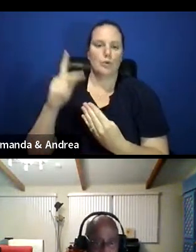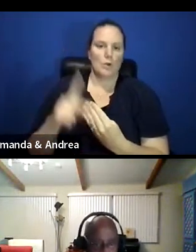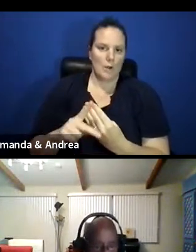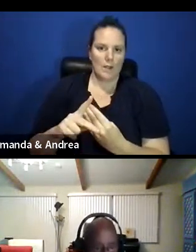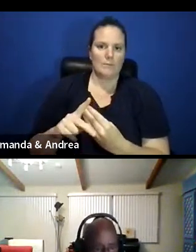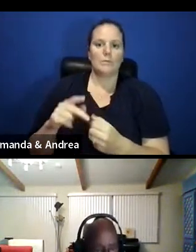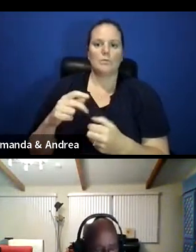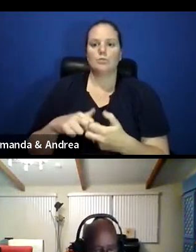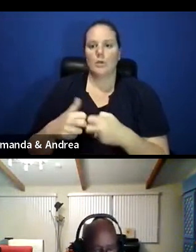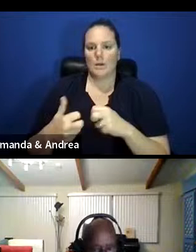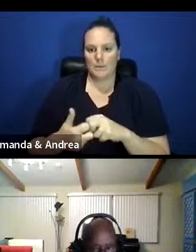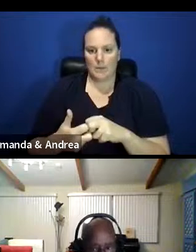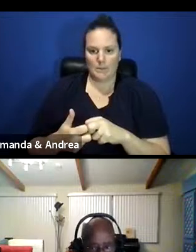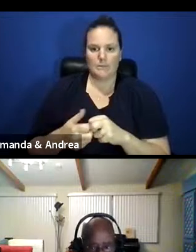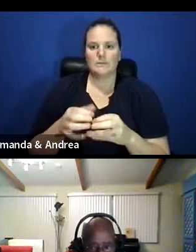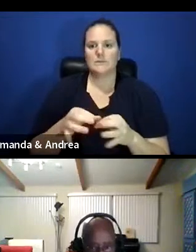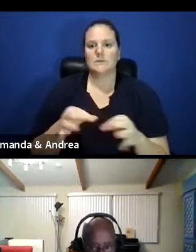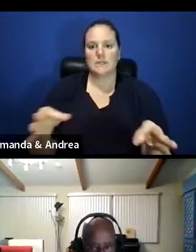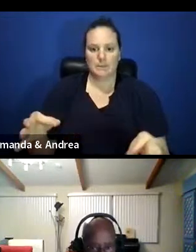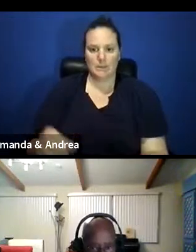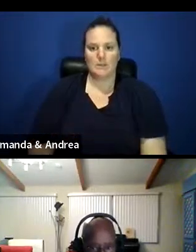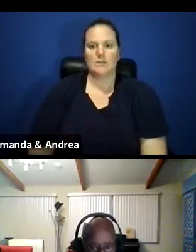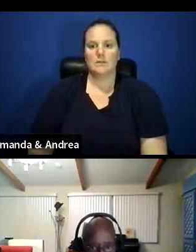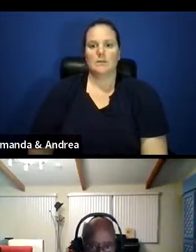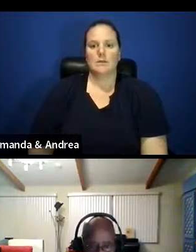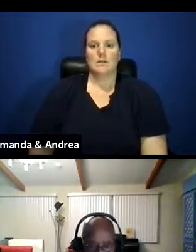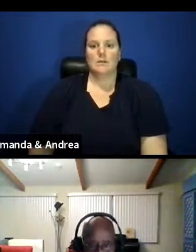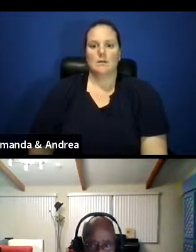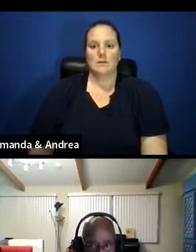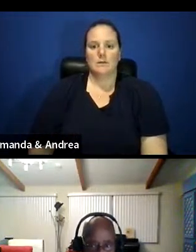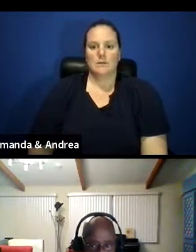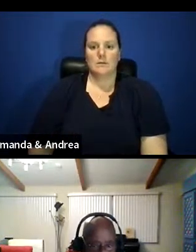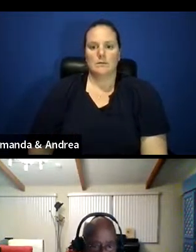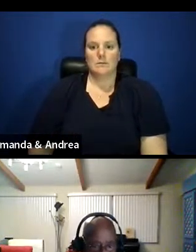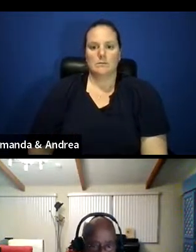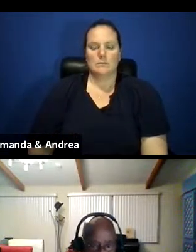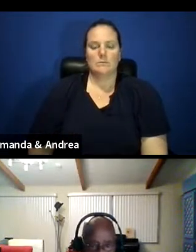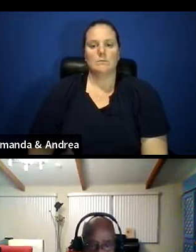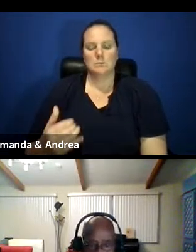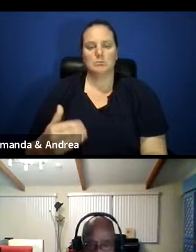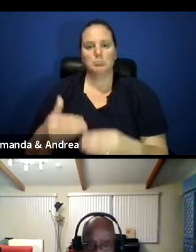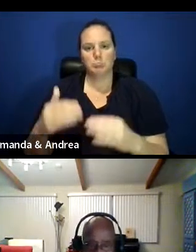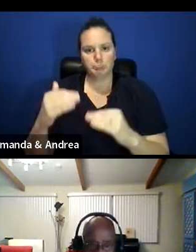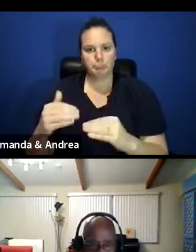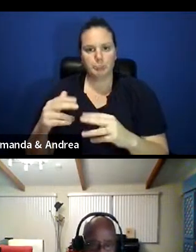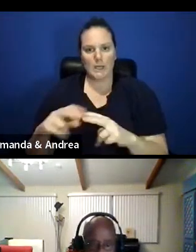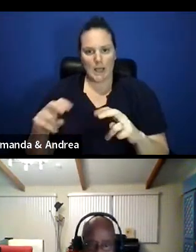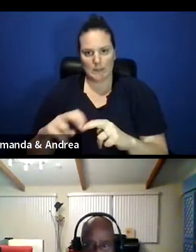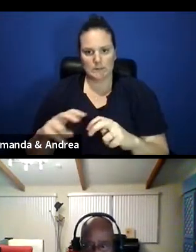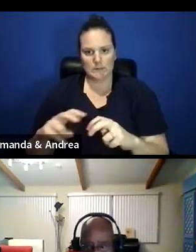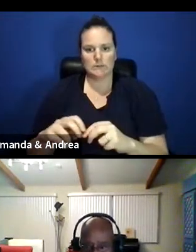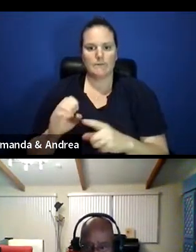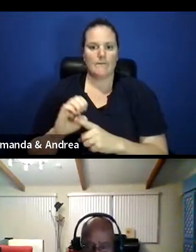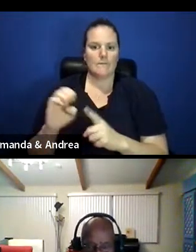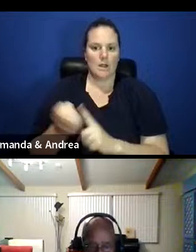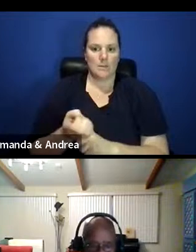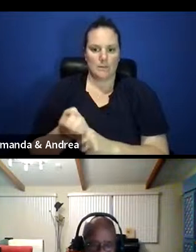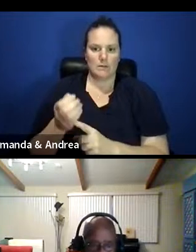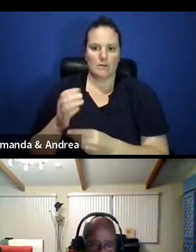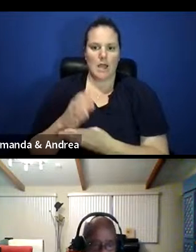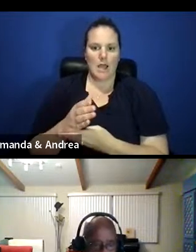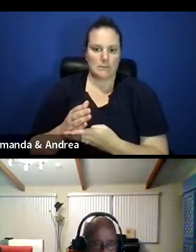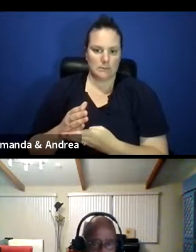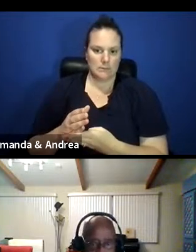the problem statement, and then goes into analysis of the environmental